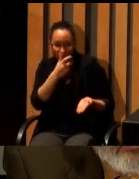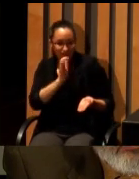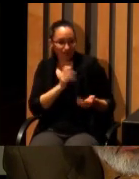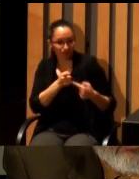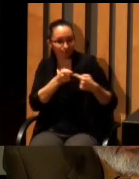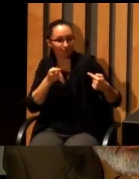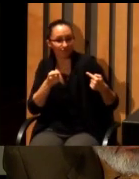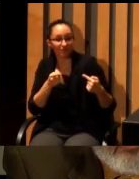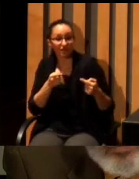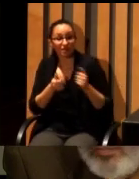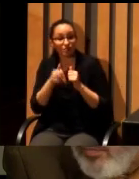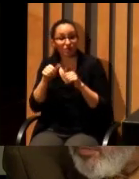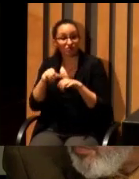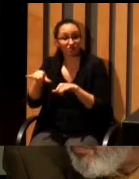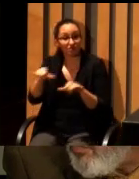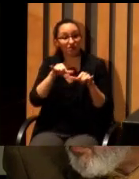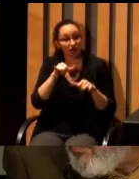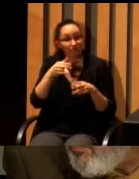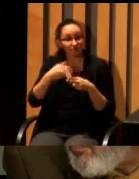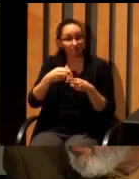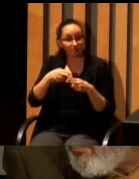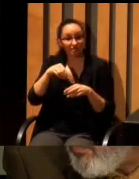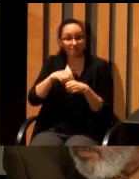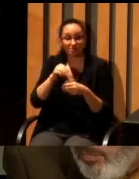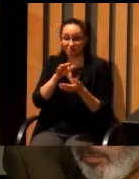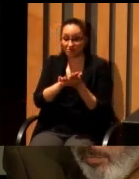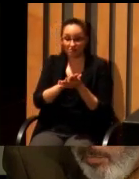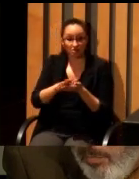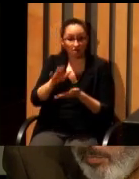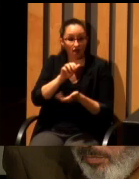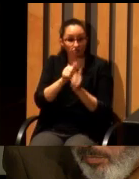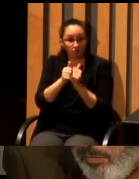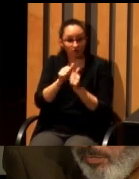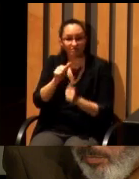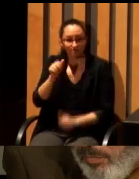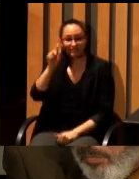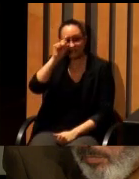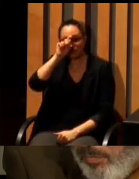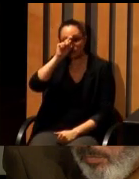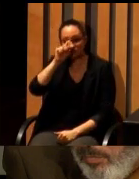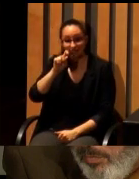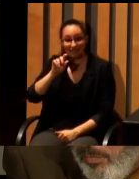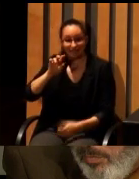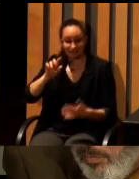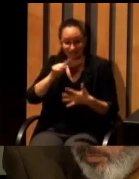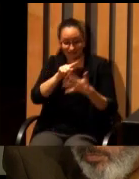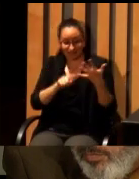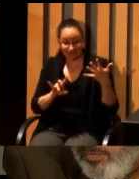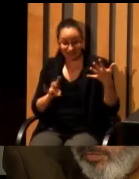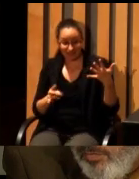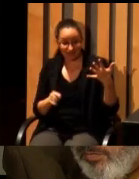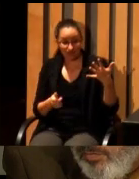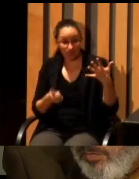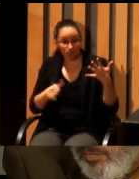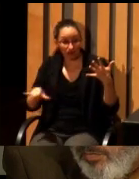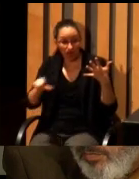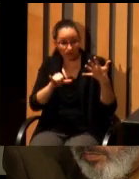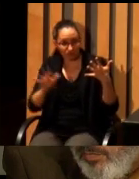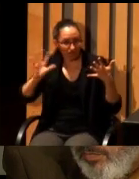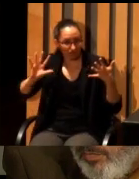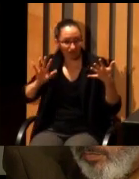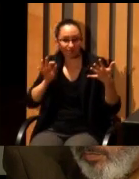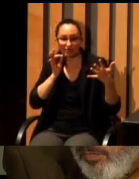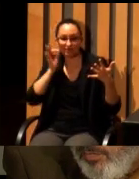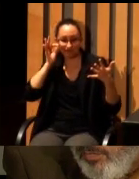nickname in college sports is Eagles, as at Niagara. The seventh most common in those days was Indians, as